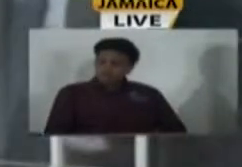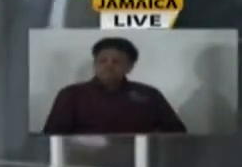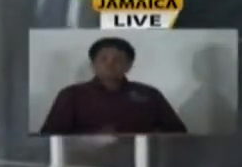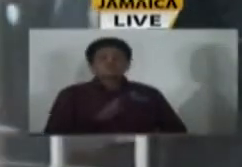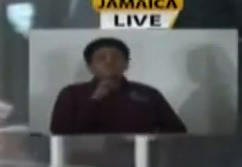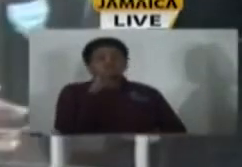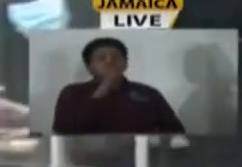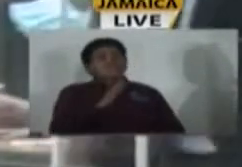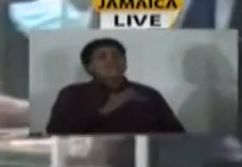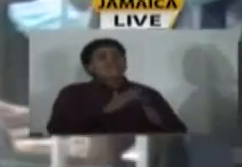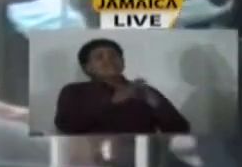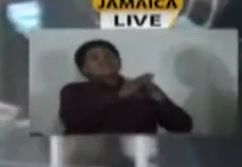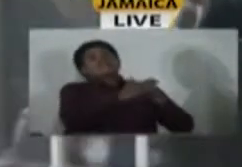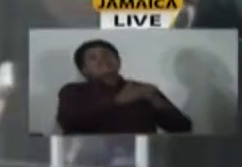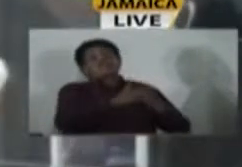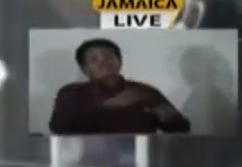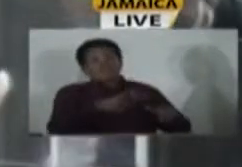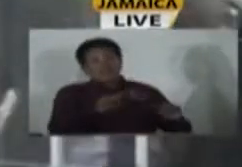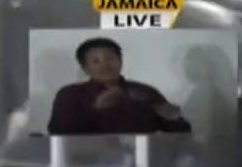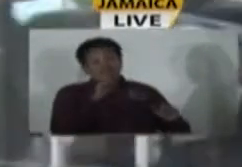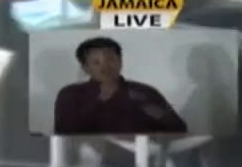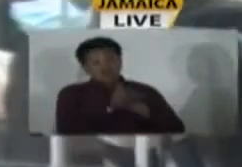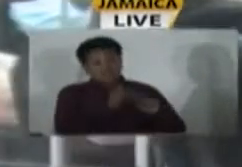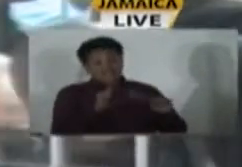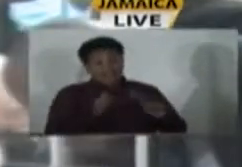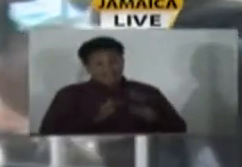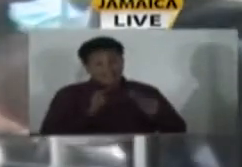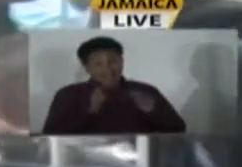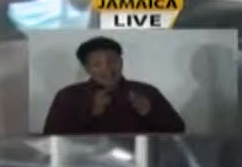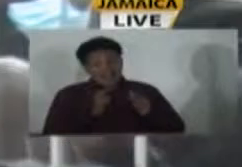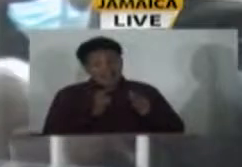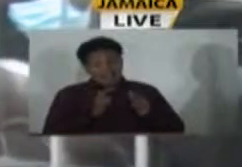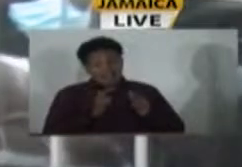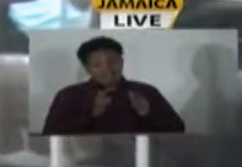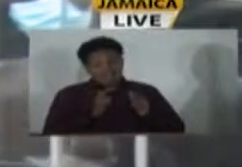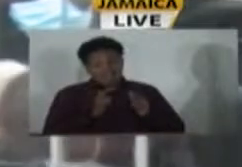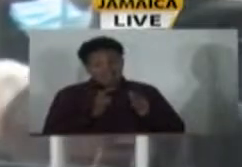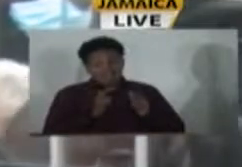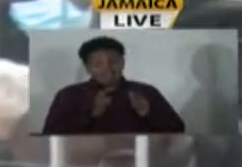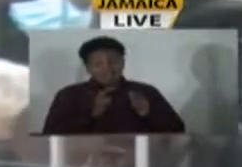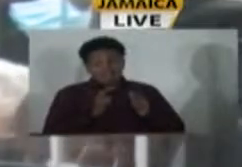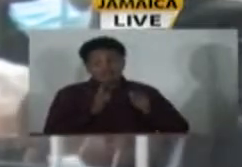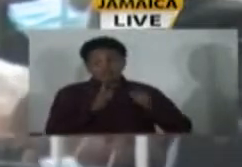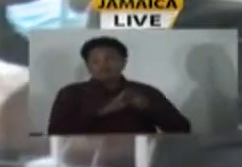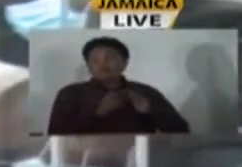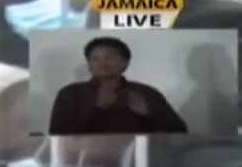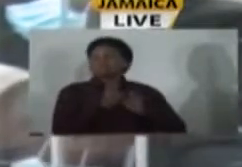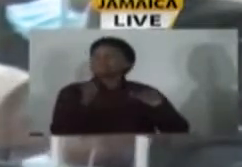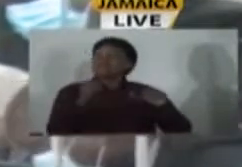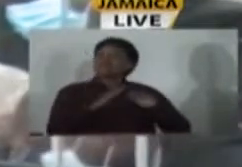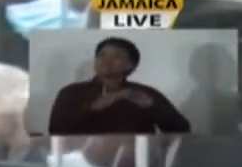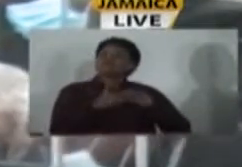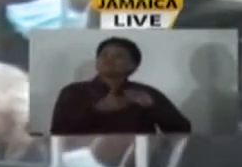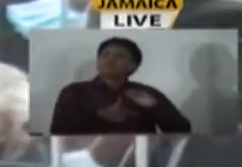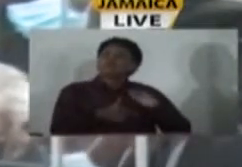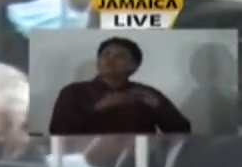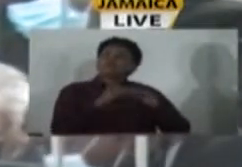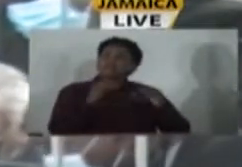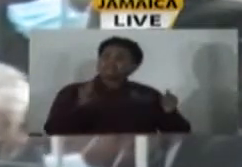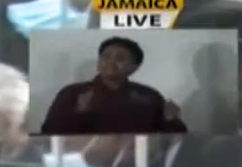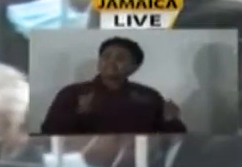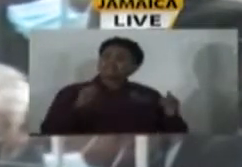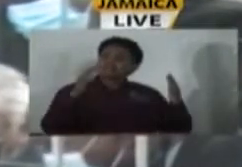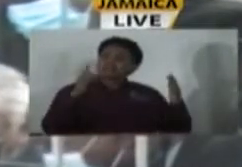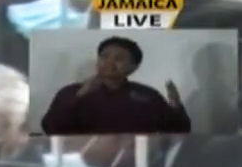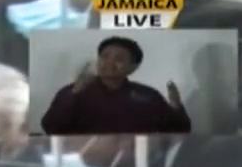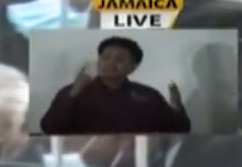to save lives and to save the country in the face